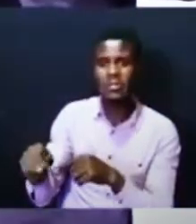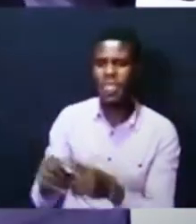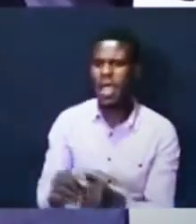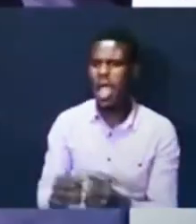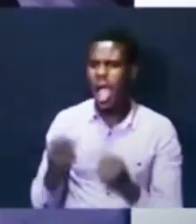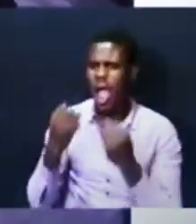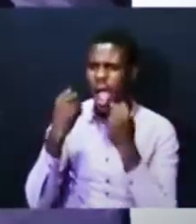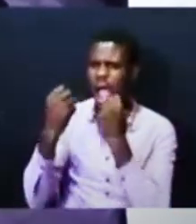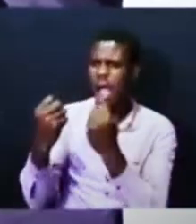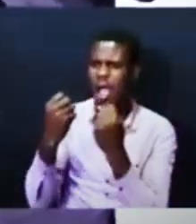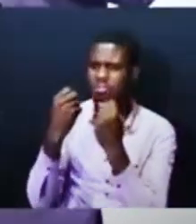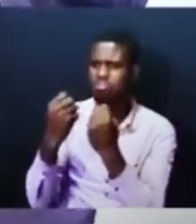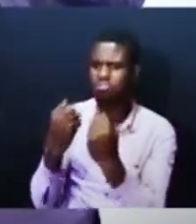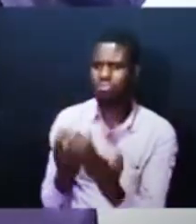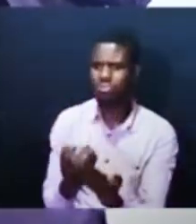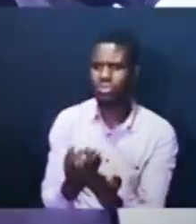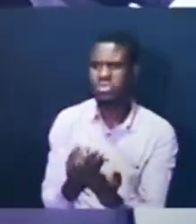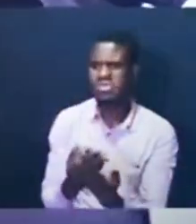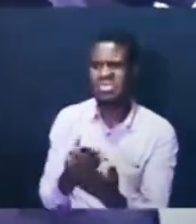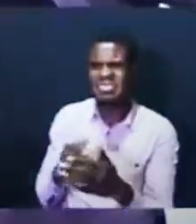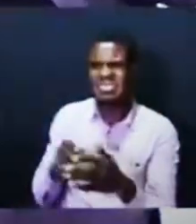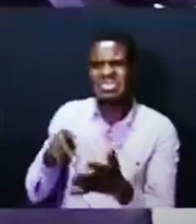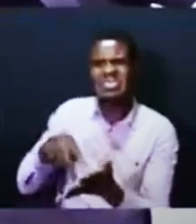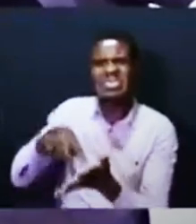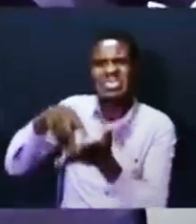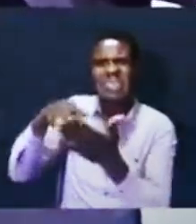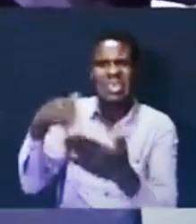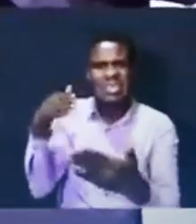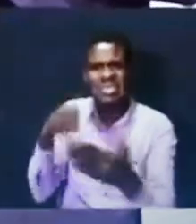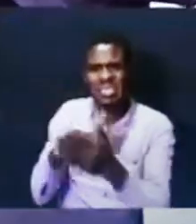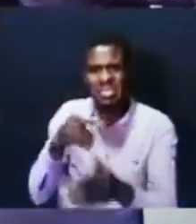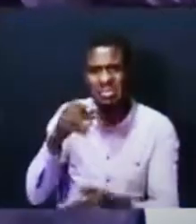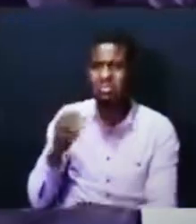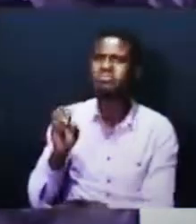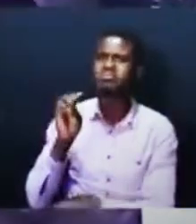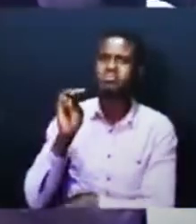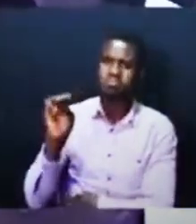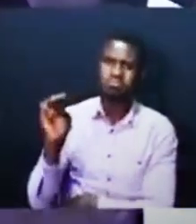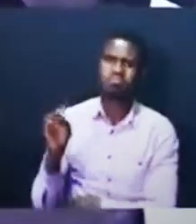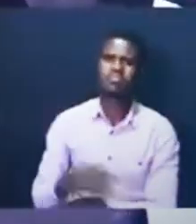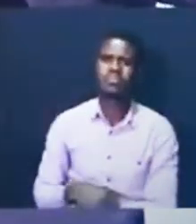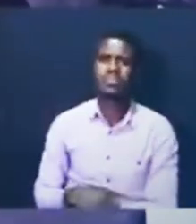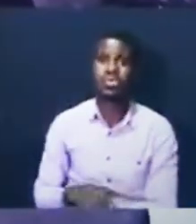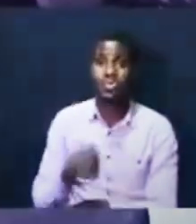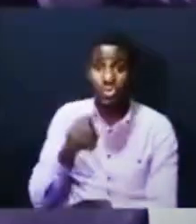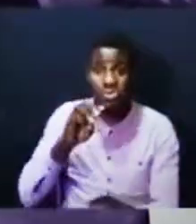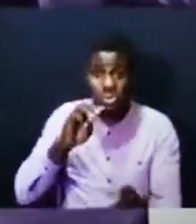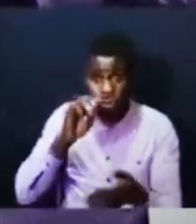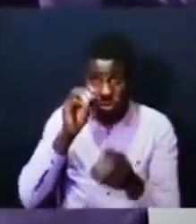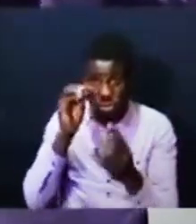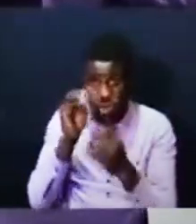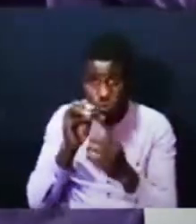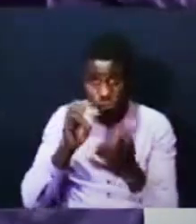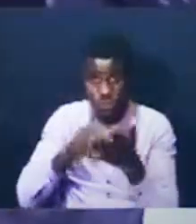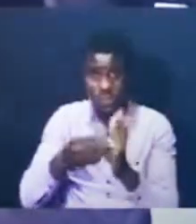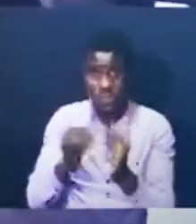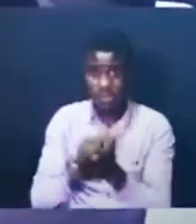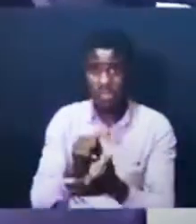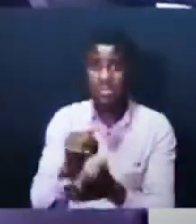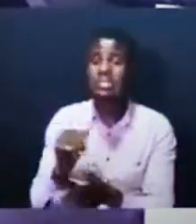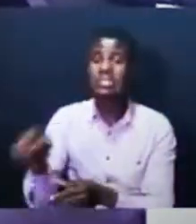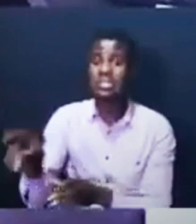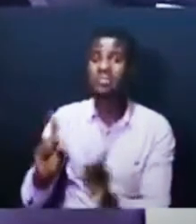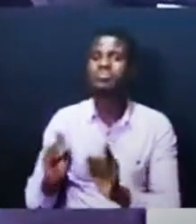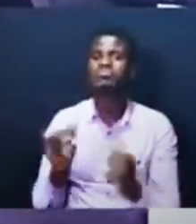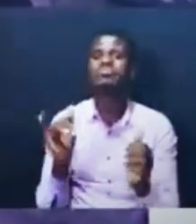message. Oh, no. You too simply means that he will do the same to you. Won so or tese won so it sense one shan wa yesa